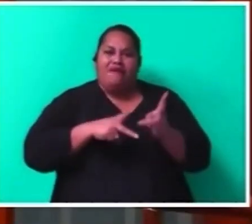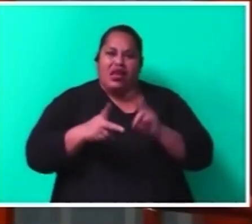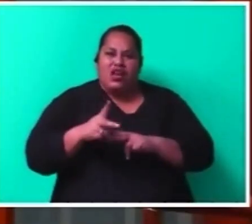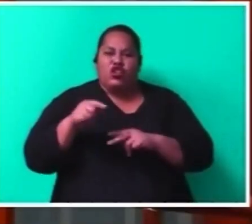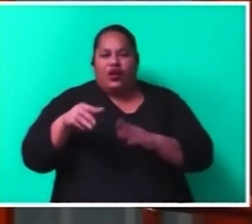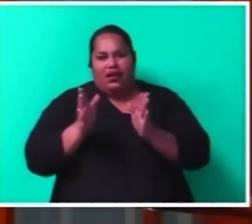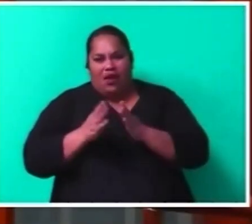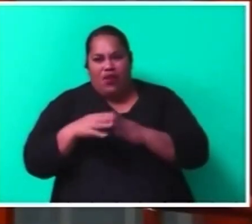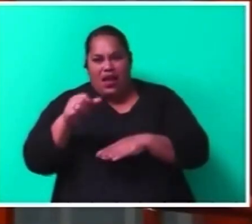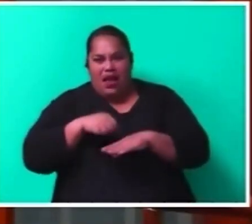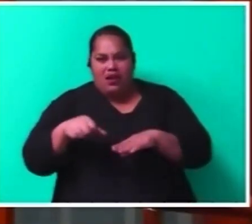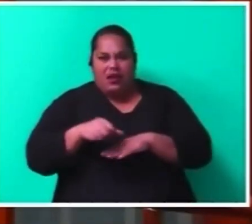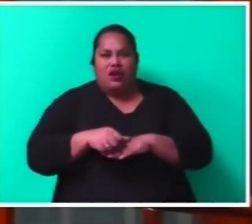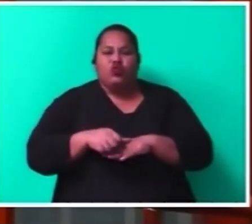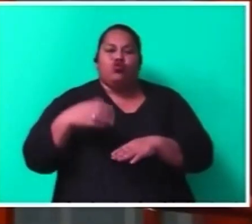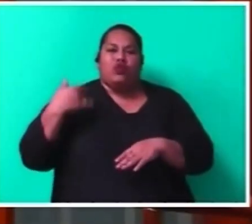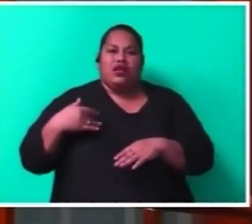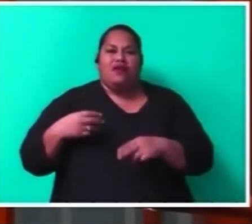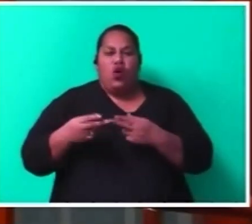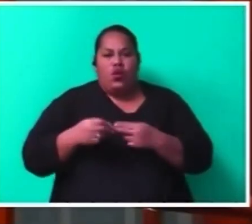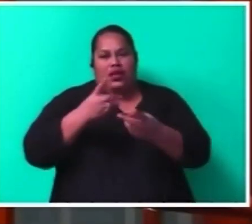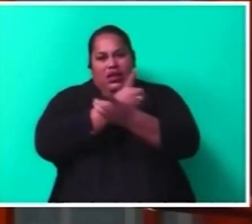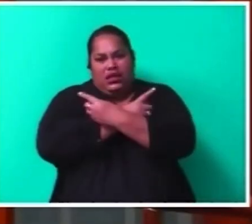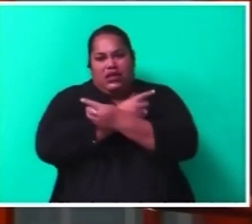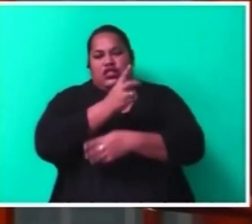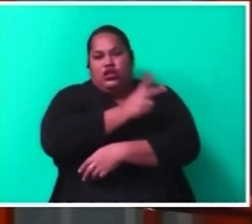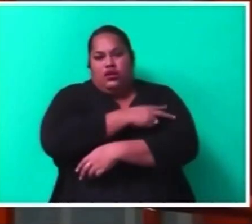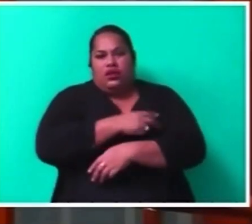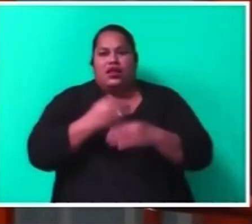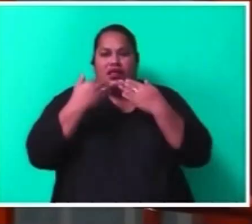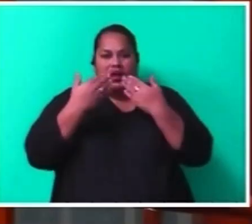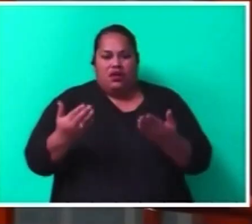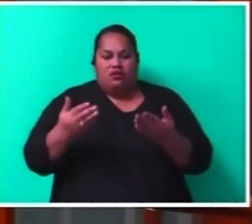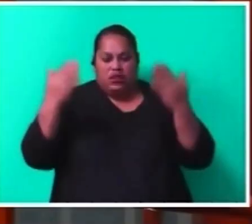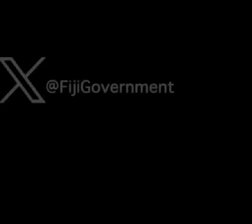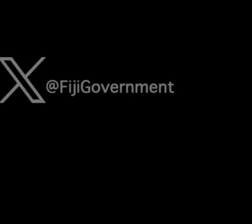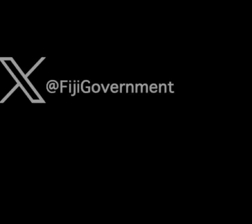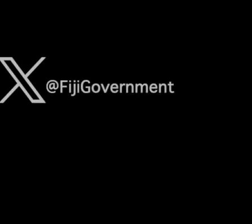opportunity to live with dignity and security. Thank you, Mr. Speaker, sir.